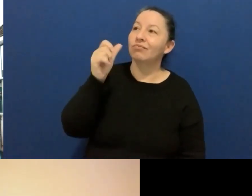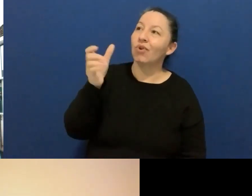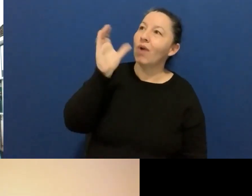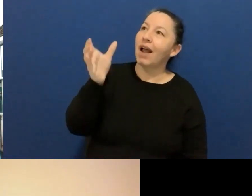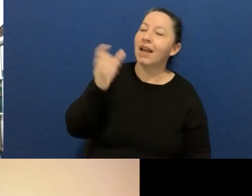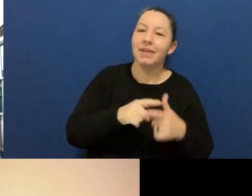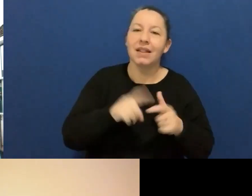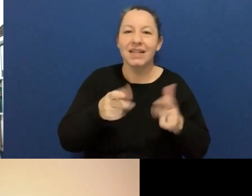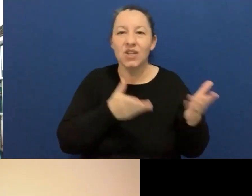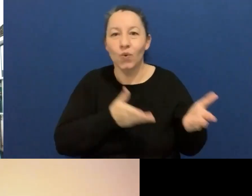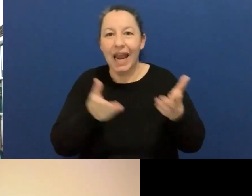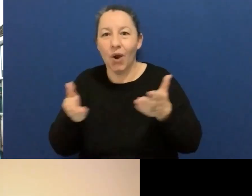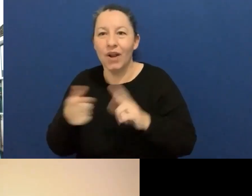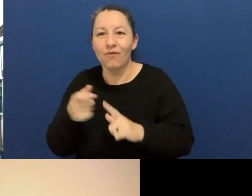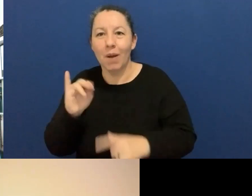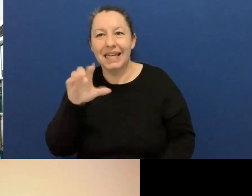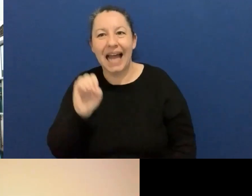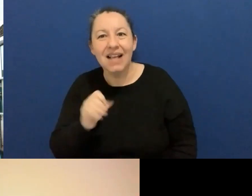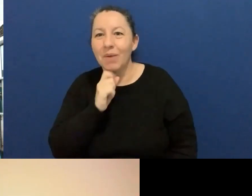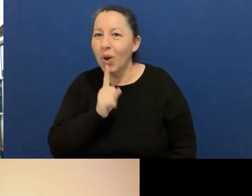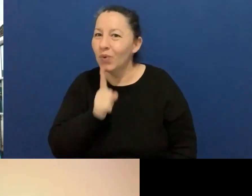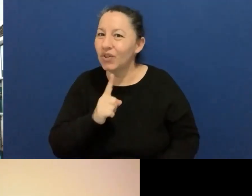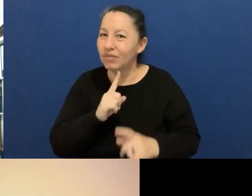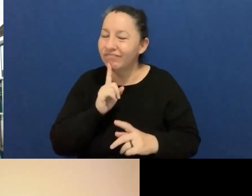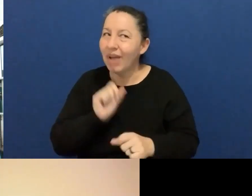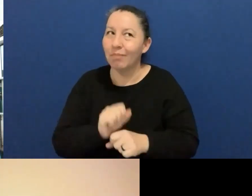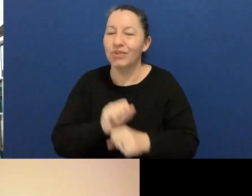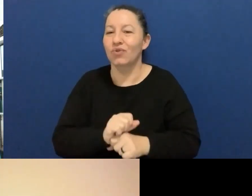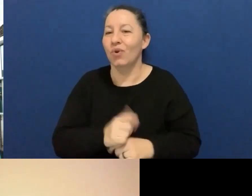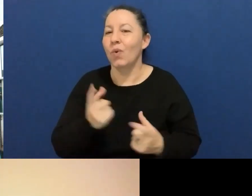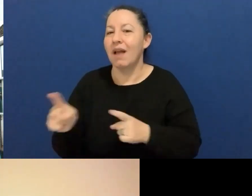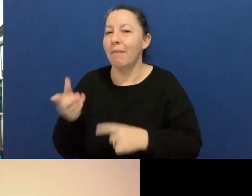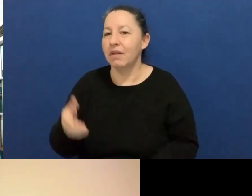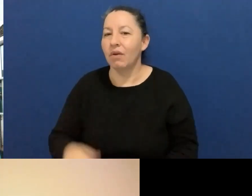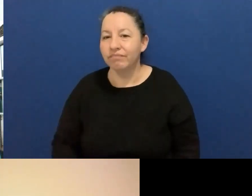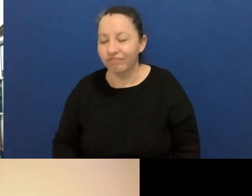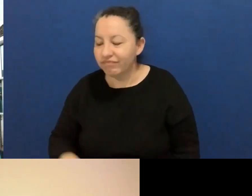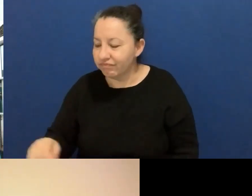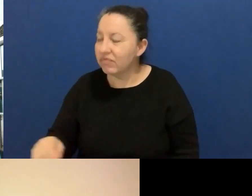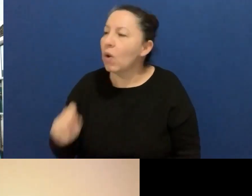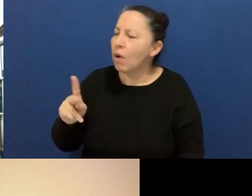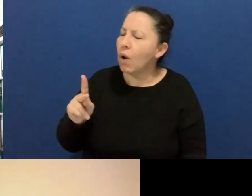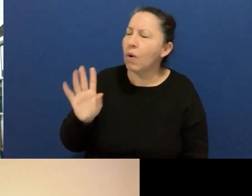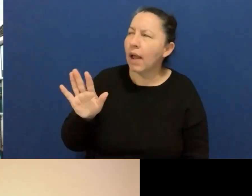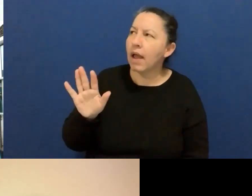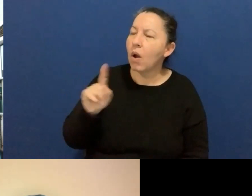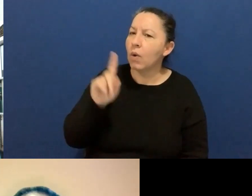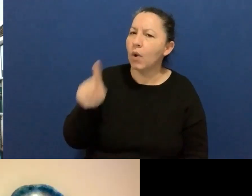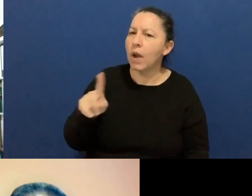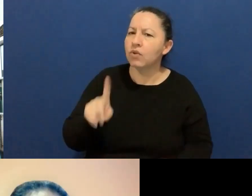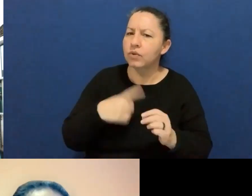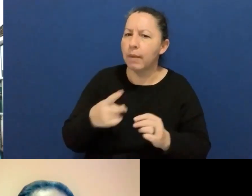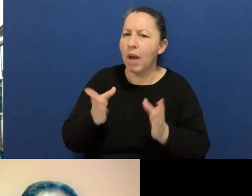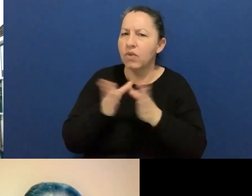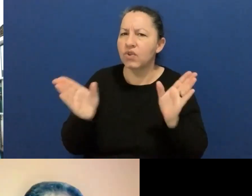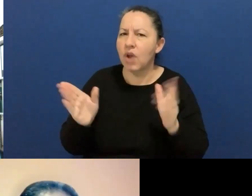whole way from the Nile. So I'm not really positive what's happening there yet. Okay. Now, questions about sort of the general